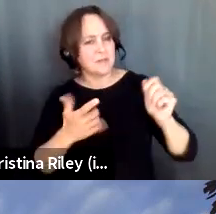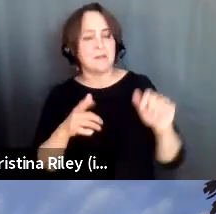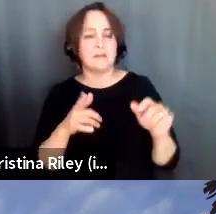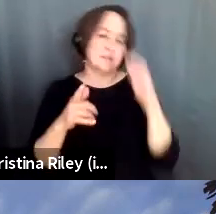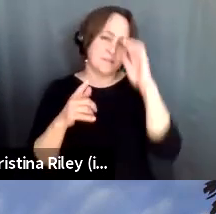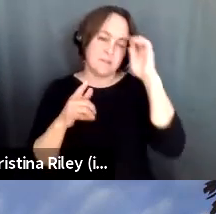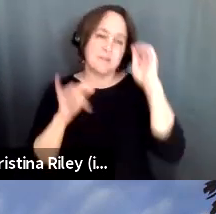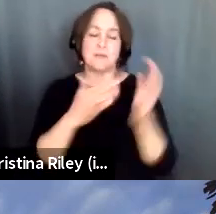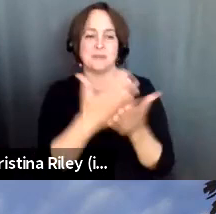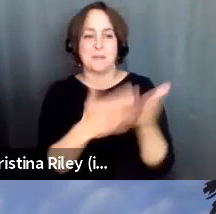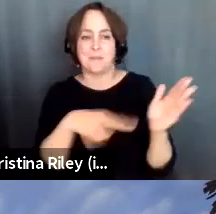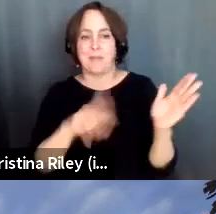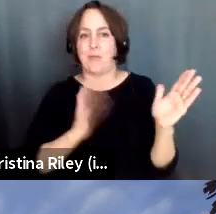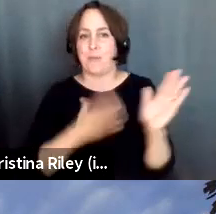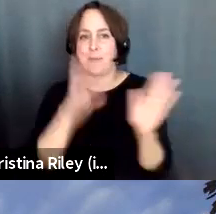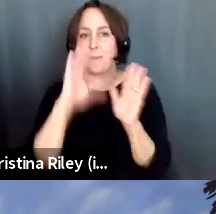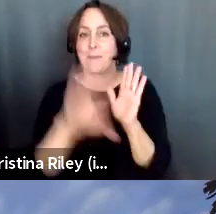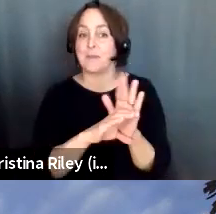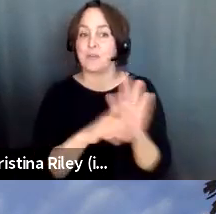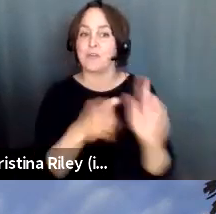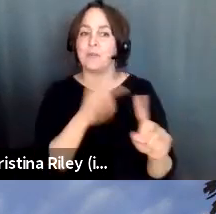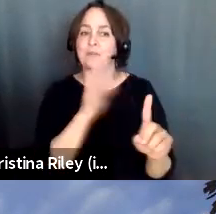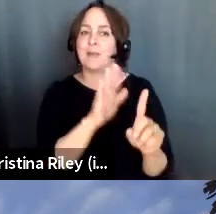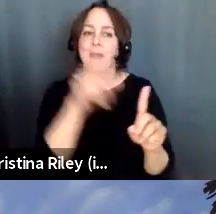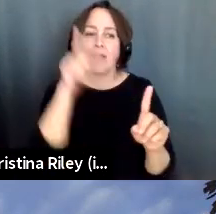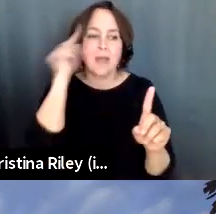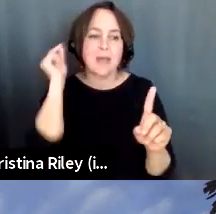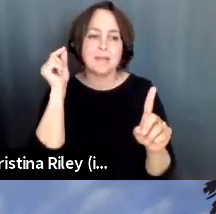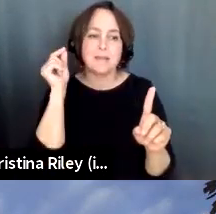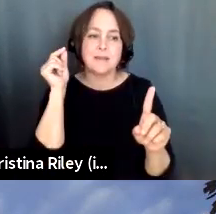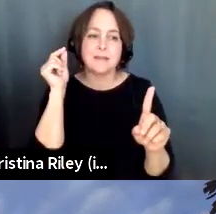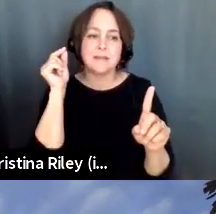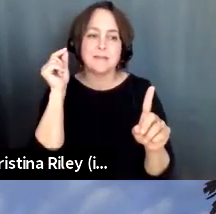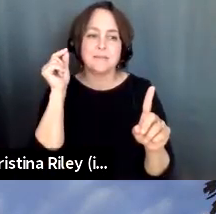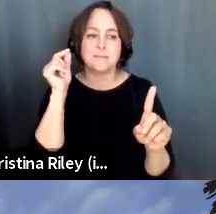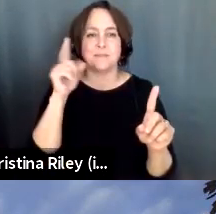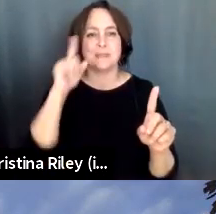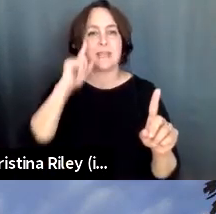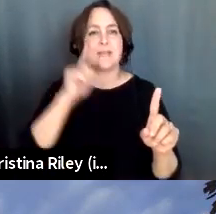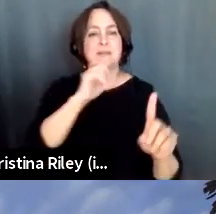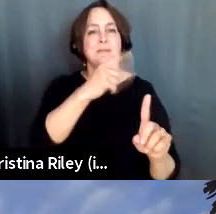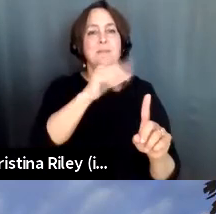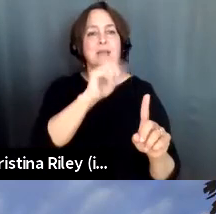the images that are pulled from the Gallaudet DeafSpace architecture